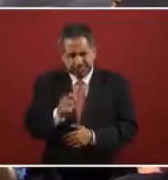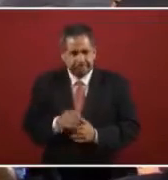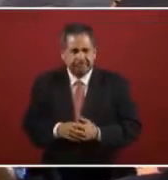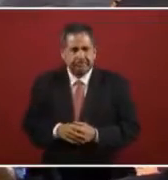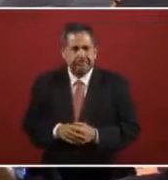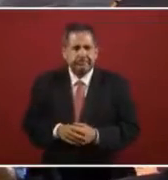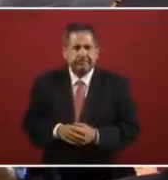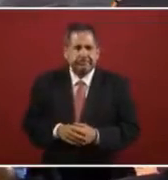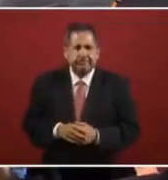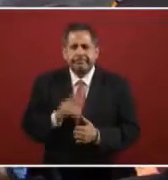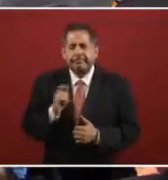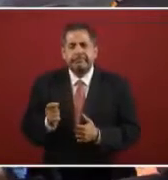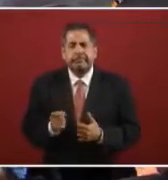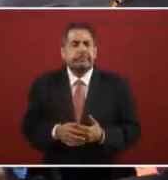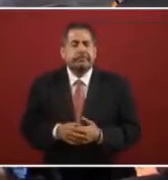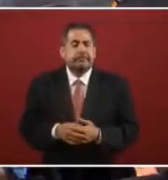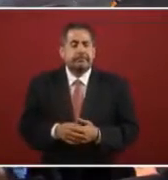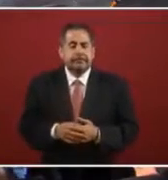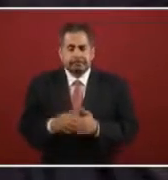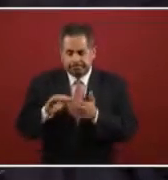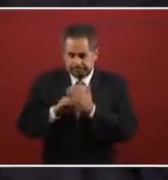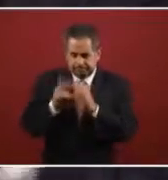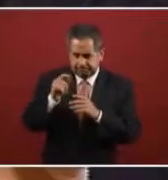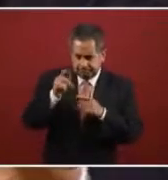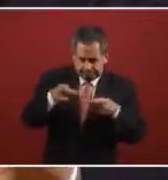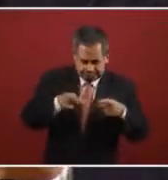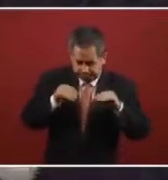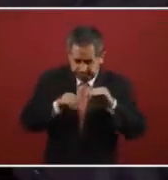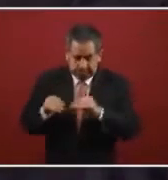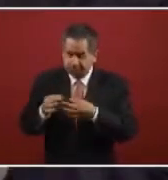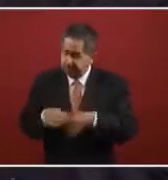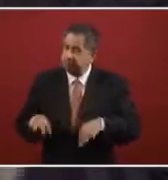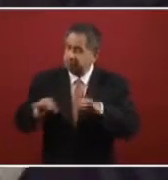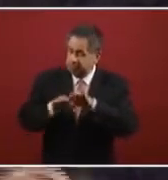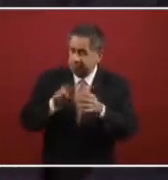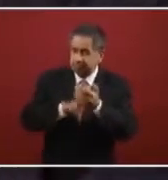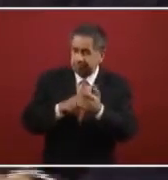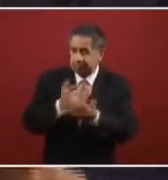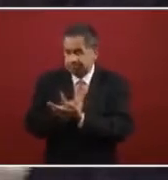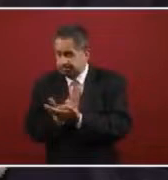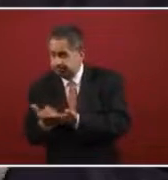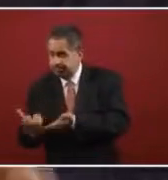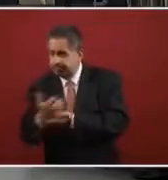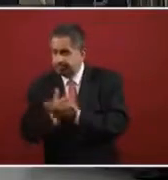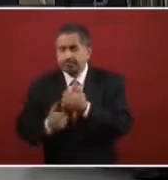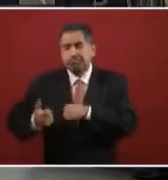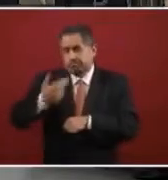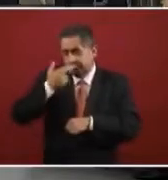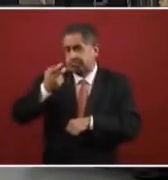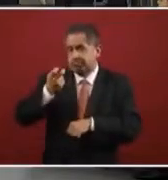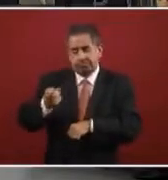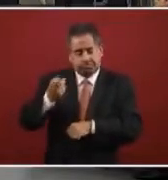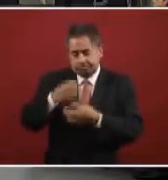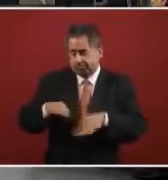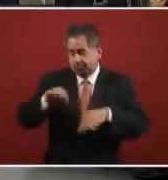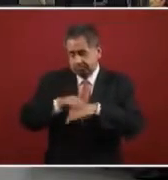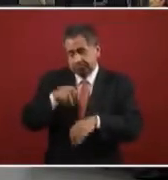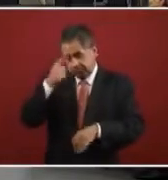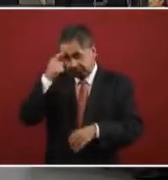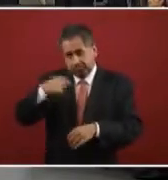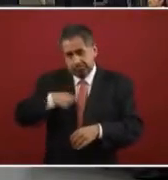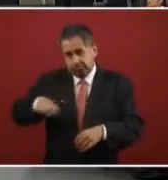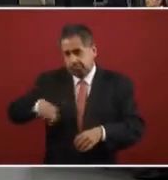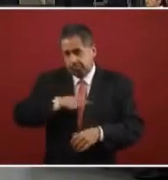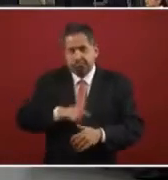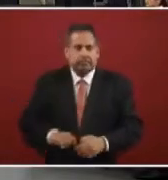considering that. algo It is estratégico something para that's nosotros, strategic que for mejoren us, los salarios. that the salaries get better for